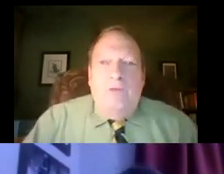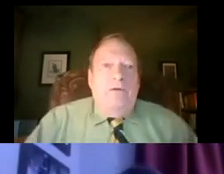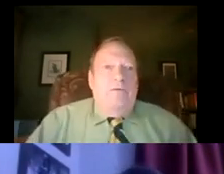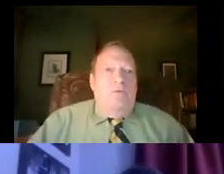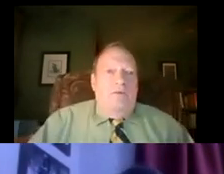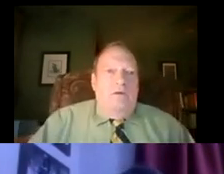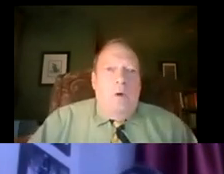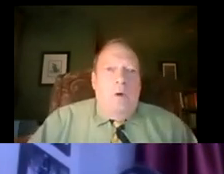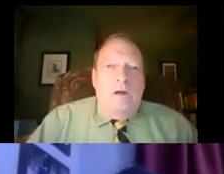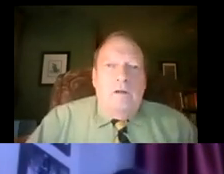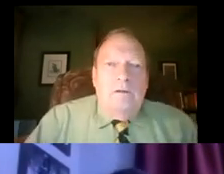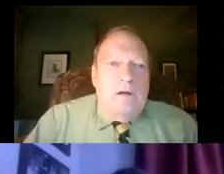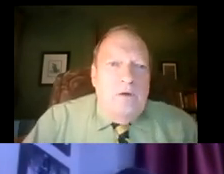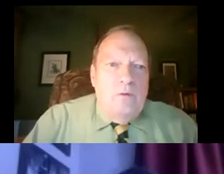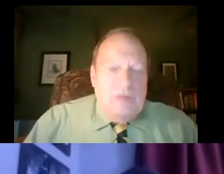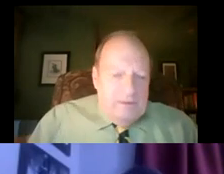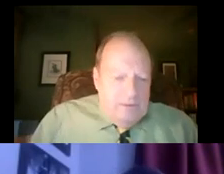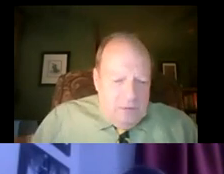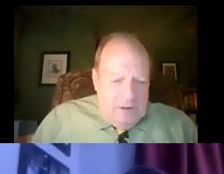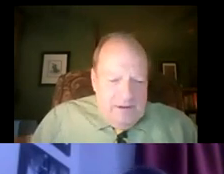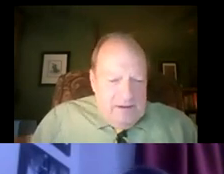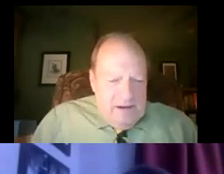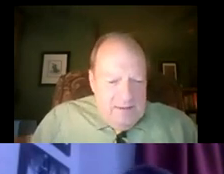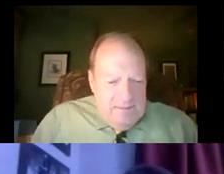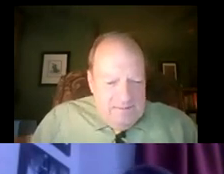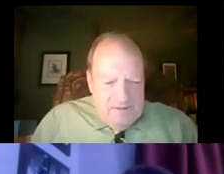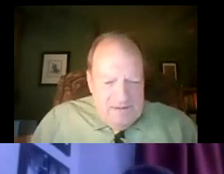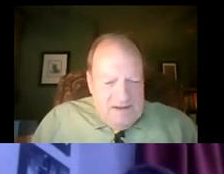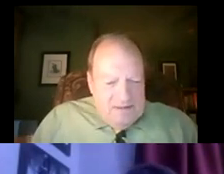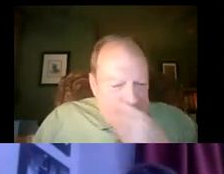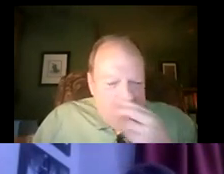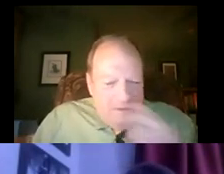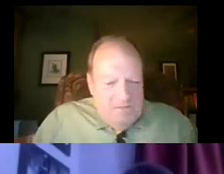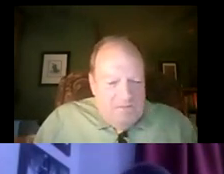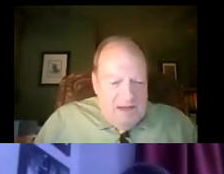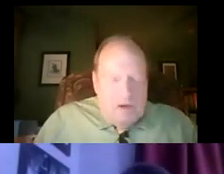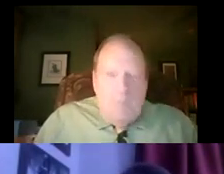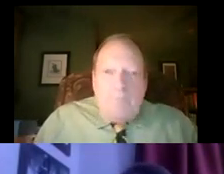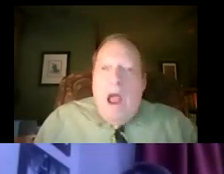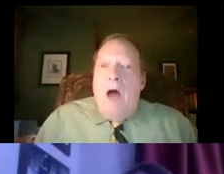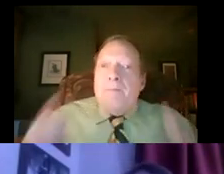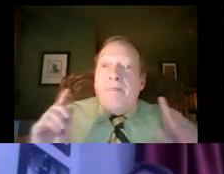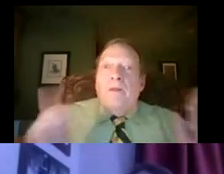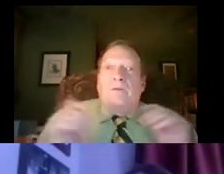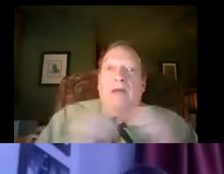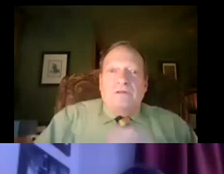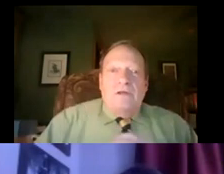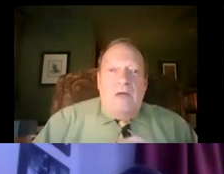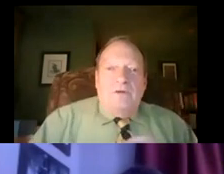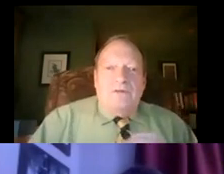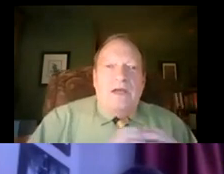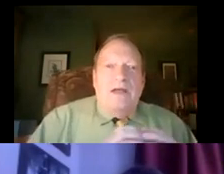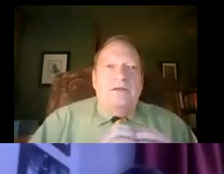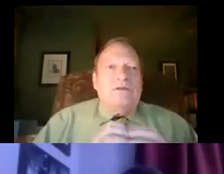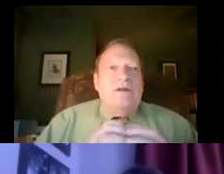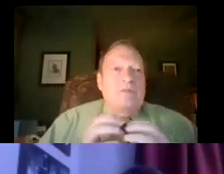it flooded 4 feet of water. Luckily, no one was electrocuted, but something of a fiasco. The last thing I